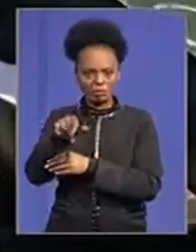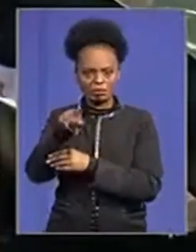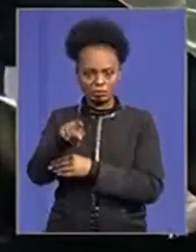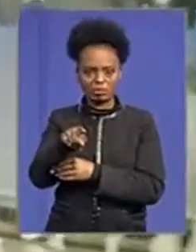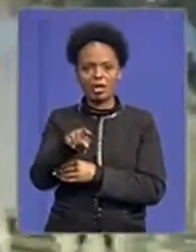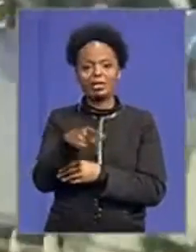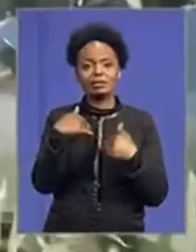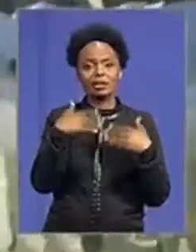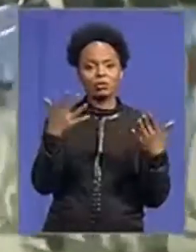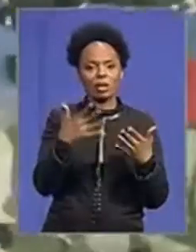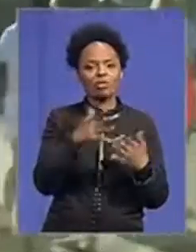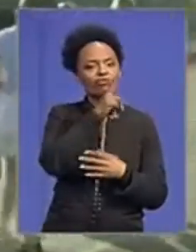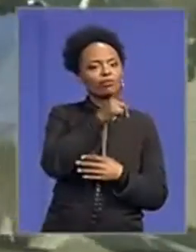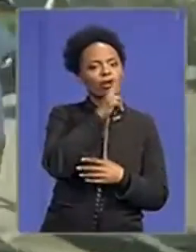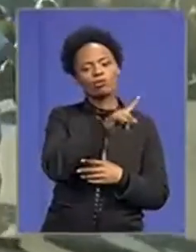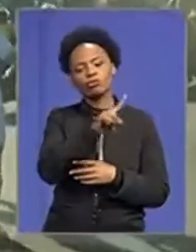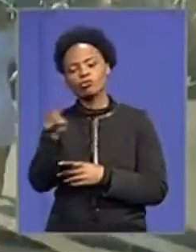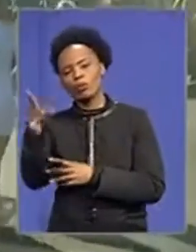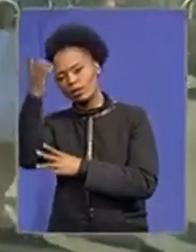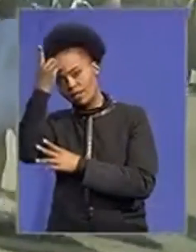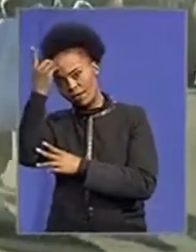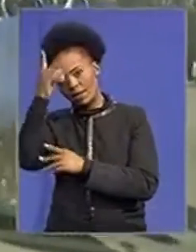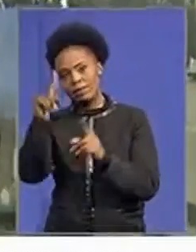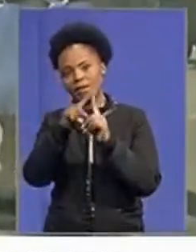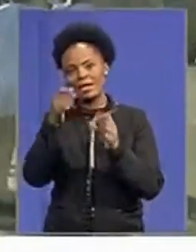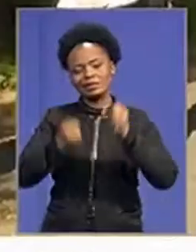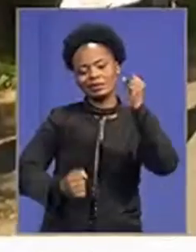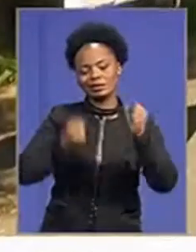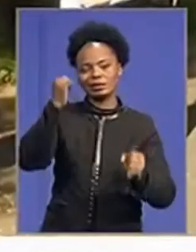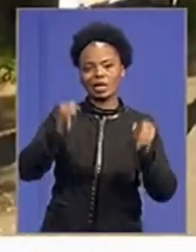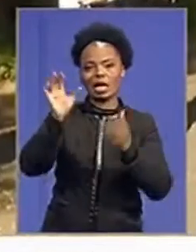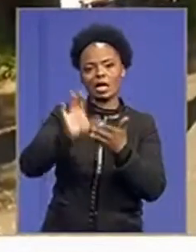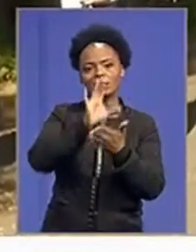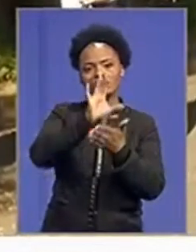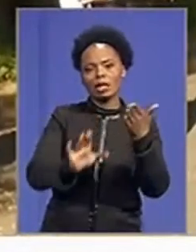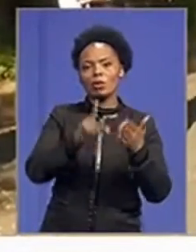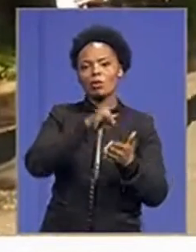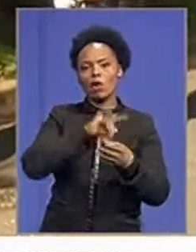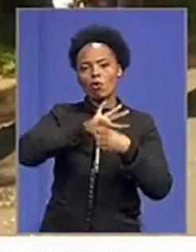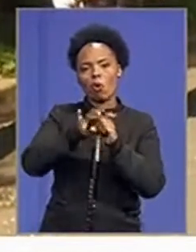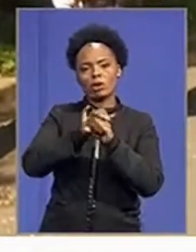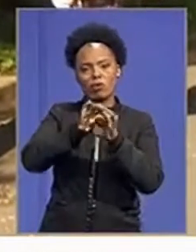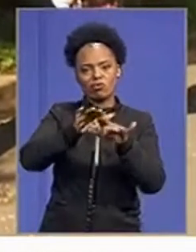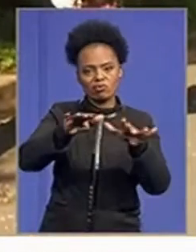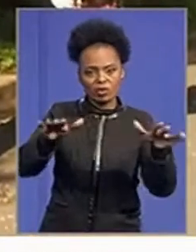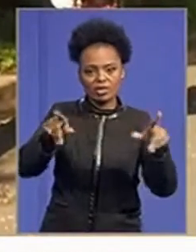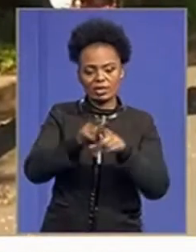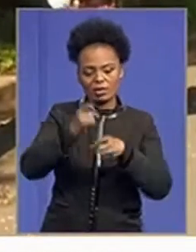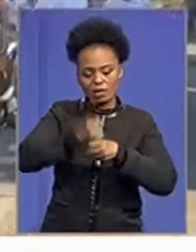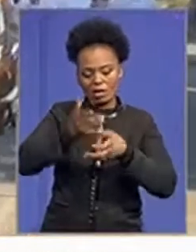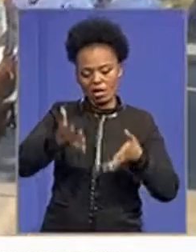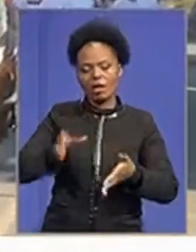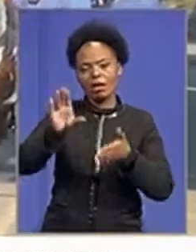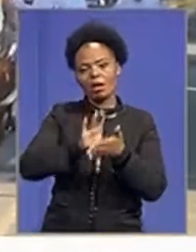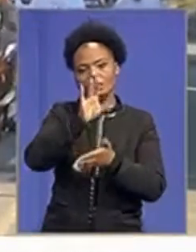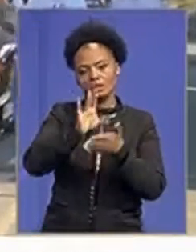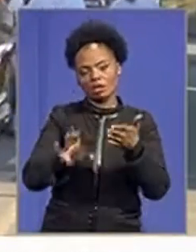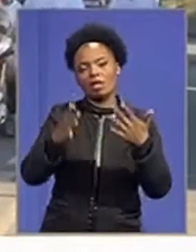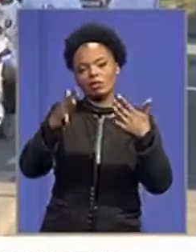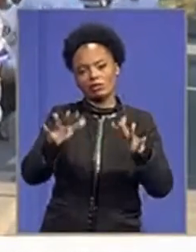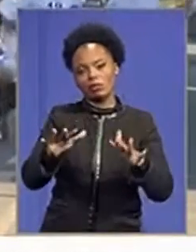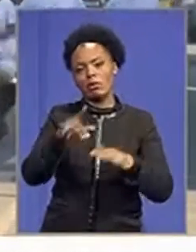Durban. Lebelo le ile la phumulwa selemong se fetileng ka lebaka la sewa sa COVID-19 le selemong sena ho bile jwalo fela e